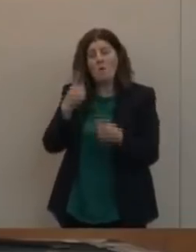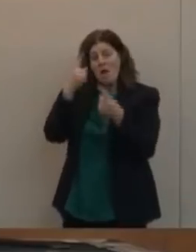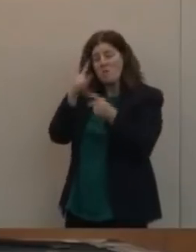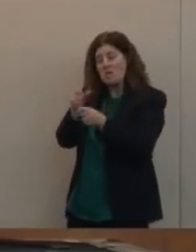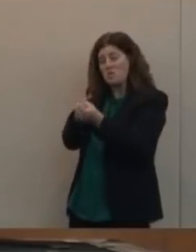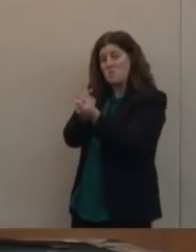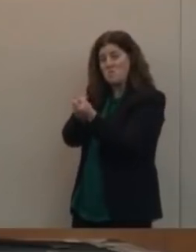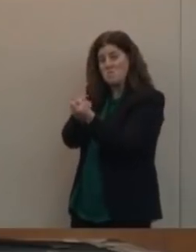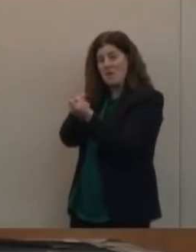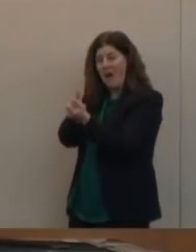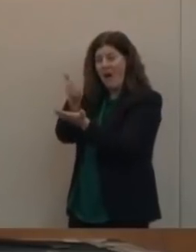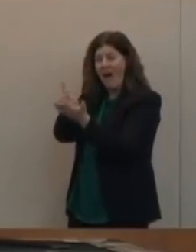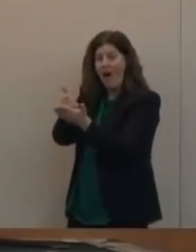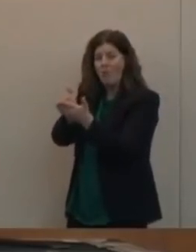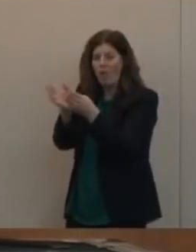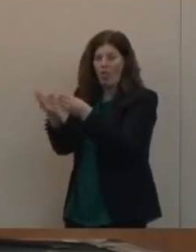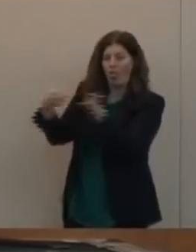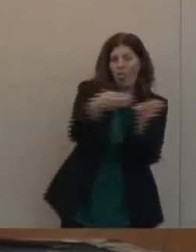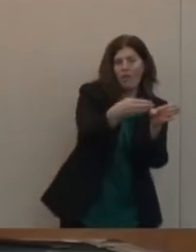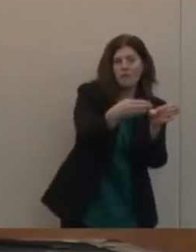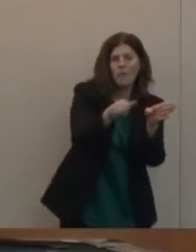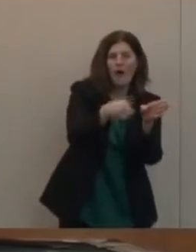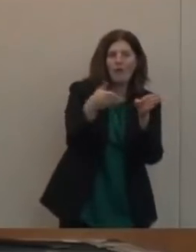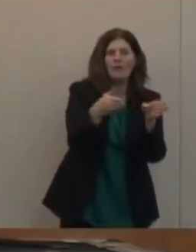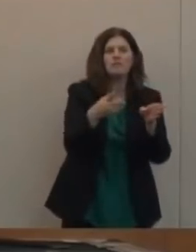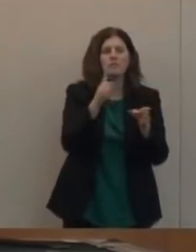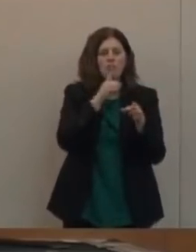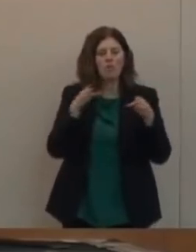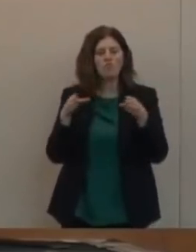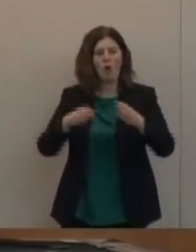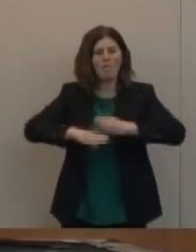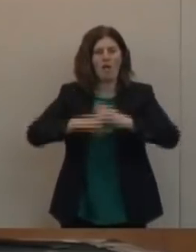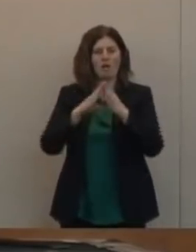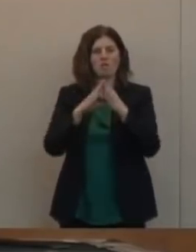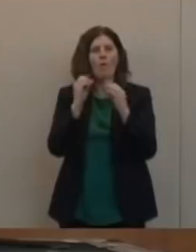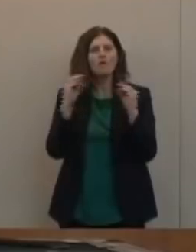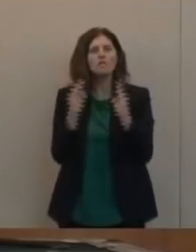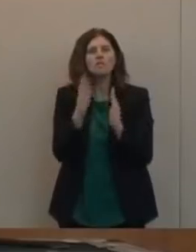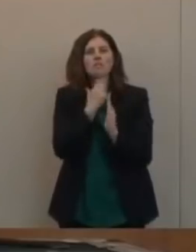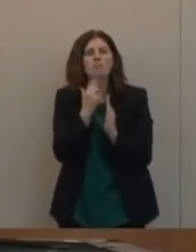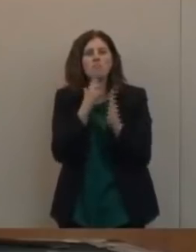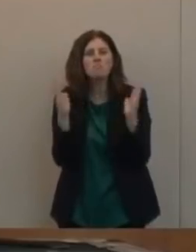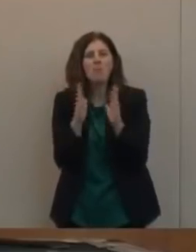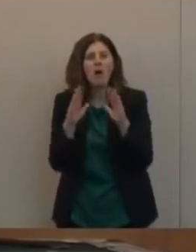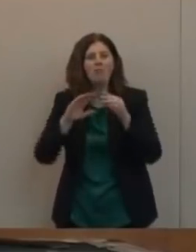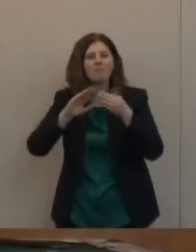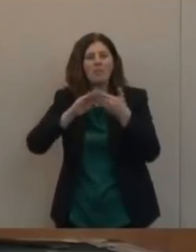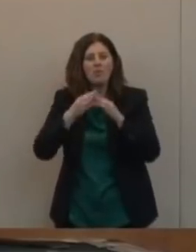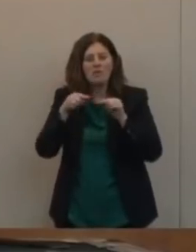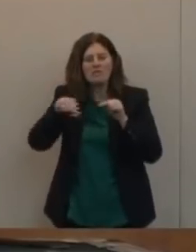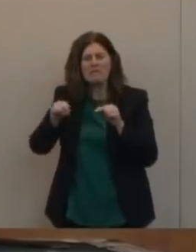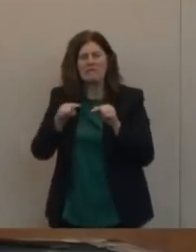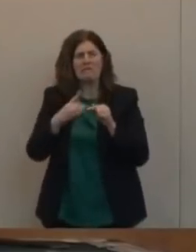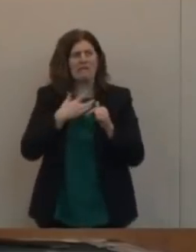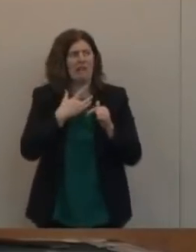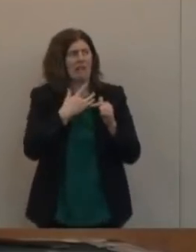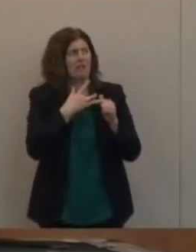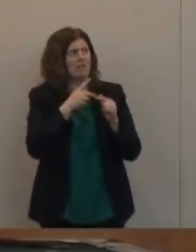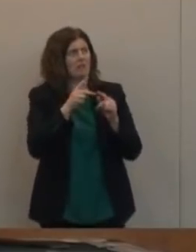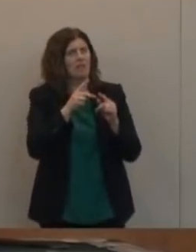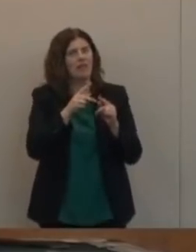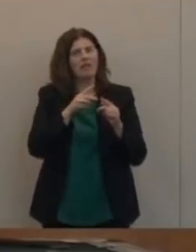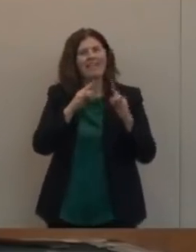do diversions and even roadblocks in small communities that are attractive